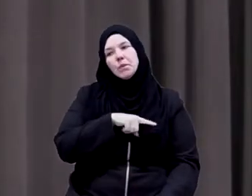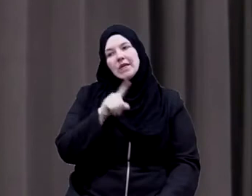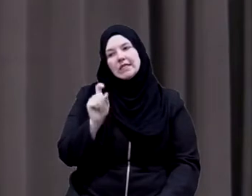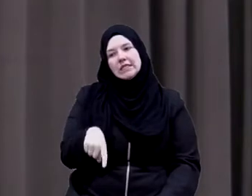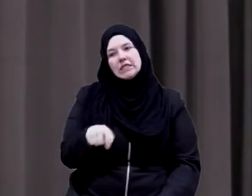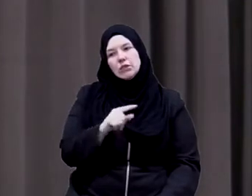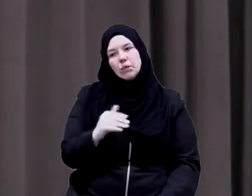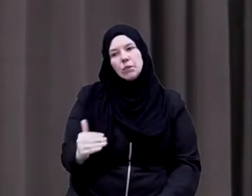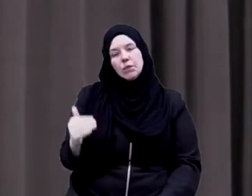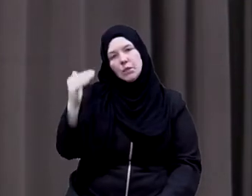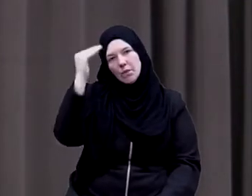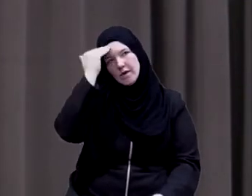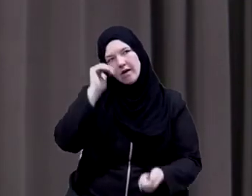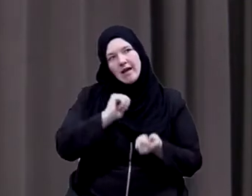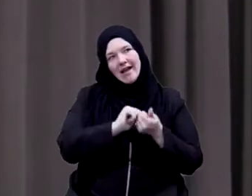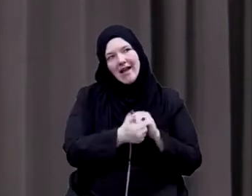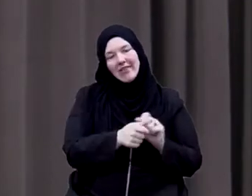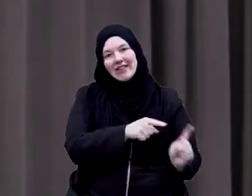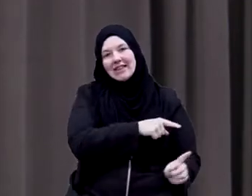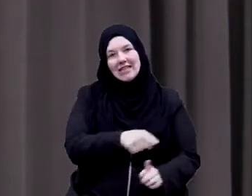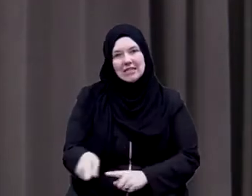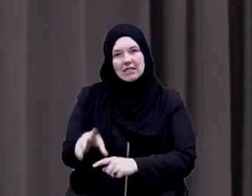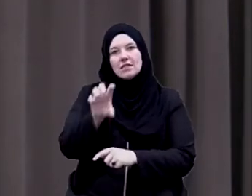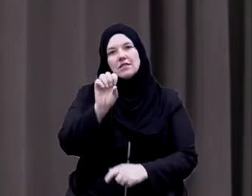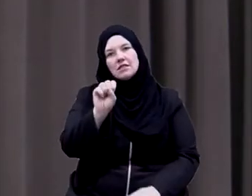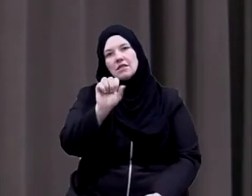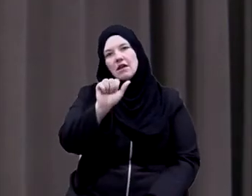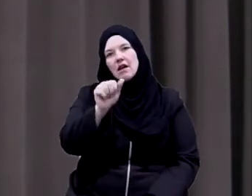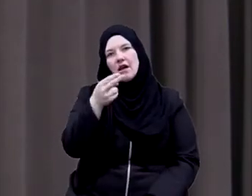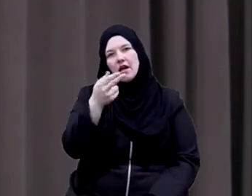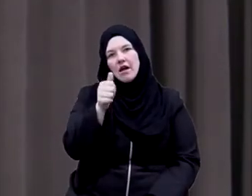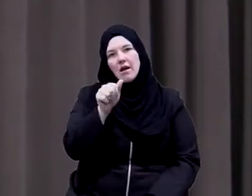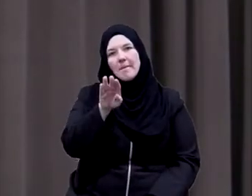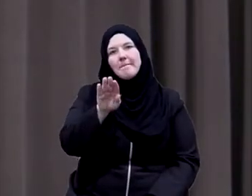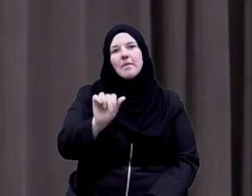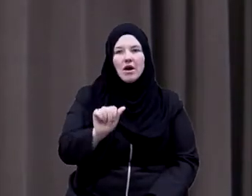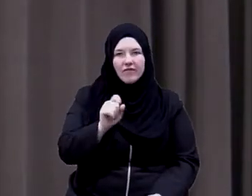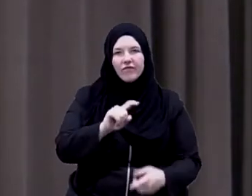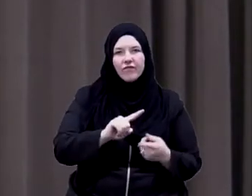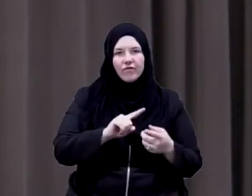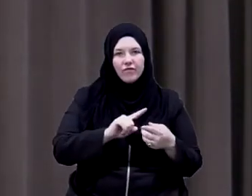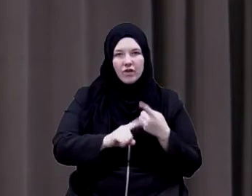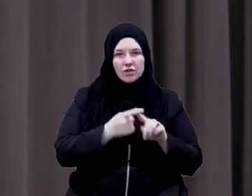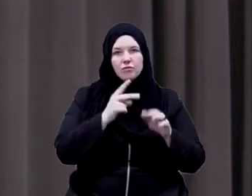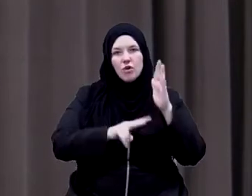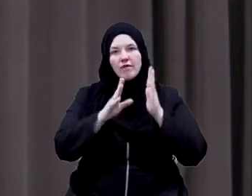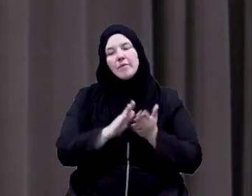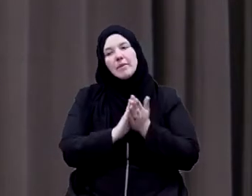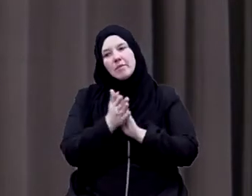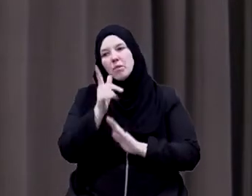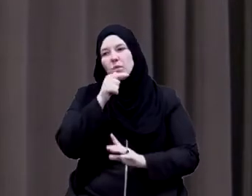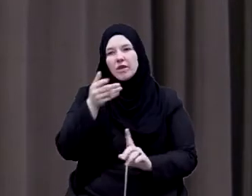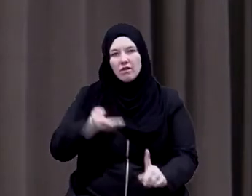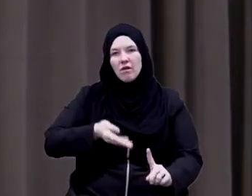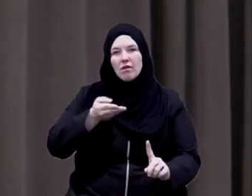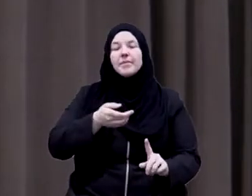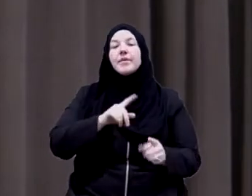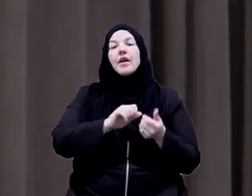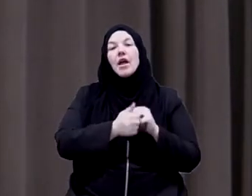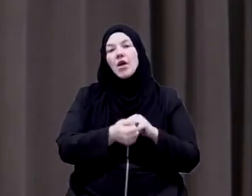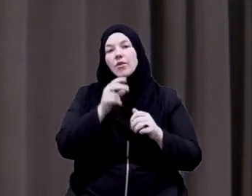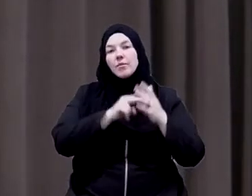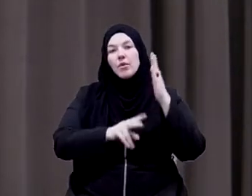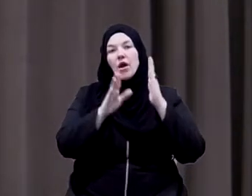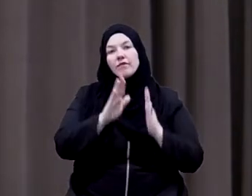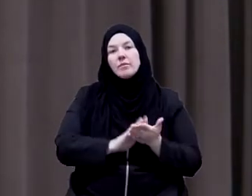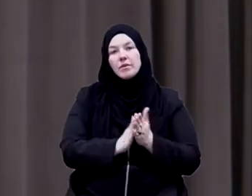we needed to know how those Sahaba became who they are and how the Prophet